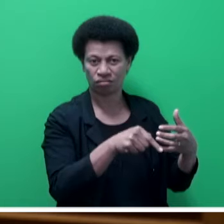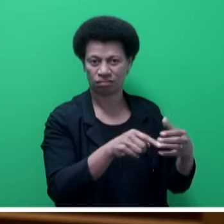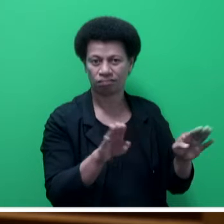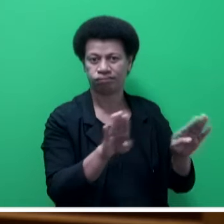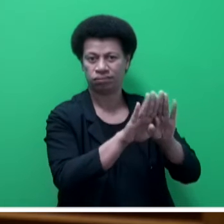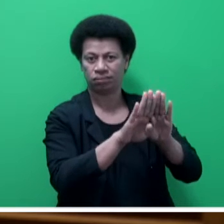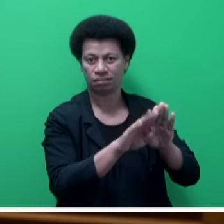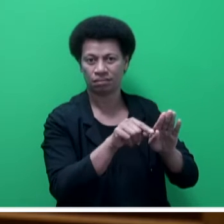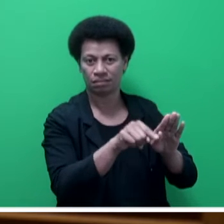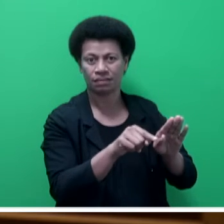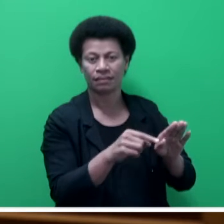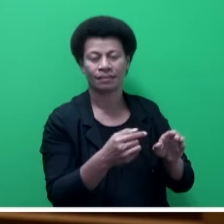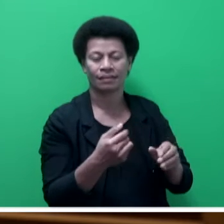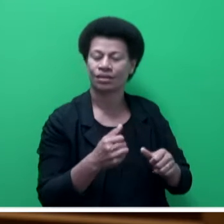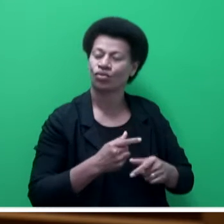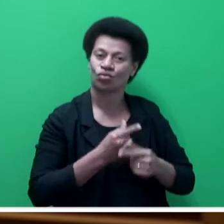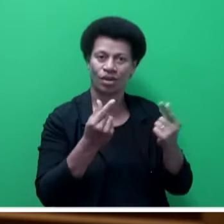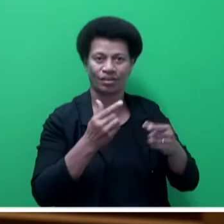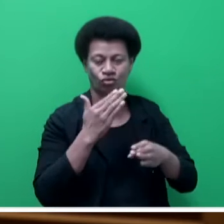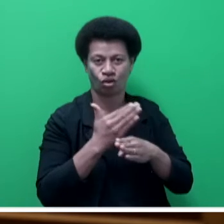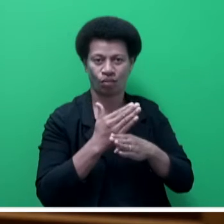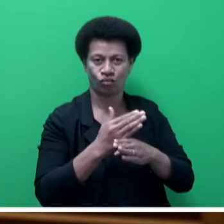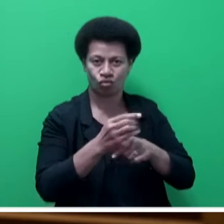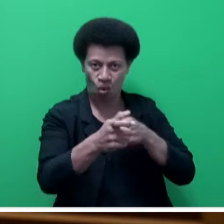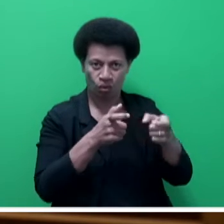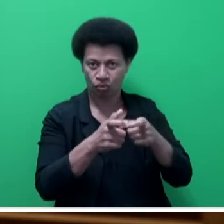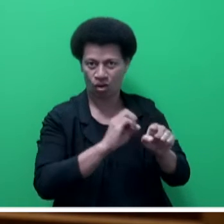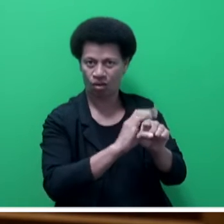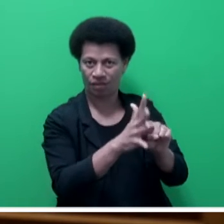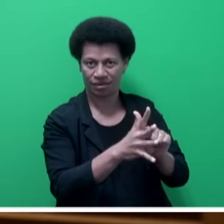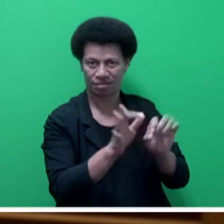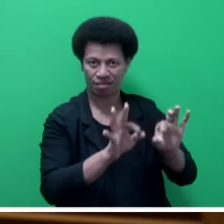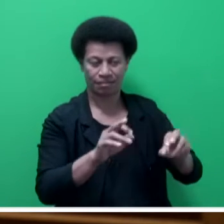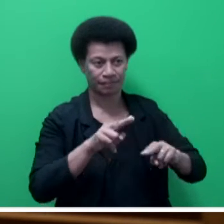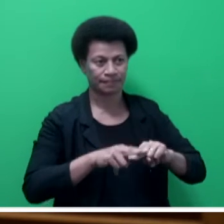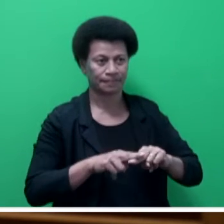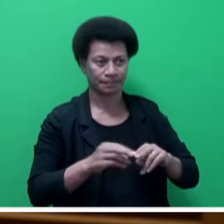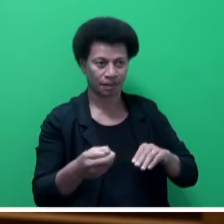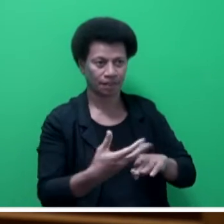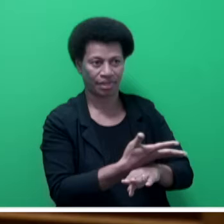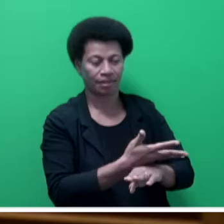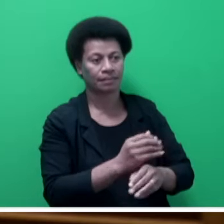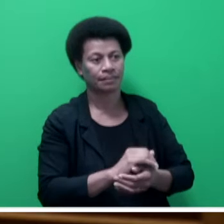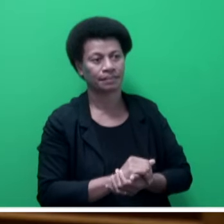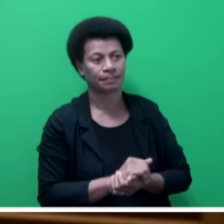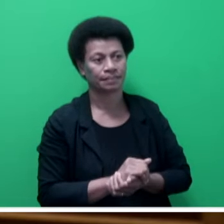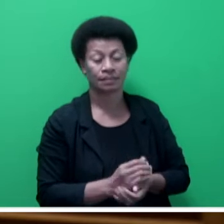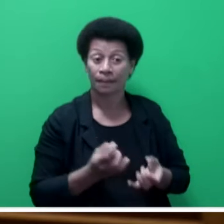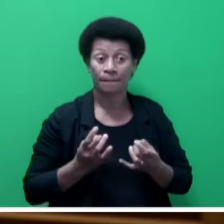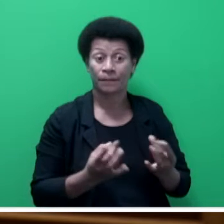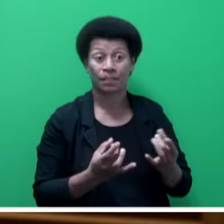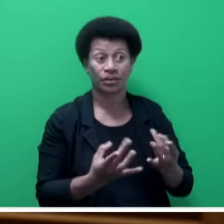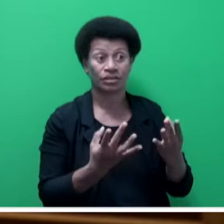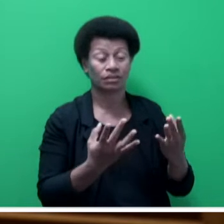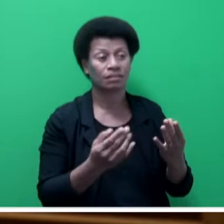that we did a great job, sir. With respect to the tourism response team, sir, our preparation is largely attributed to